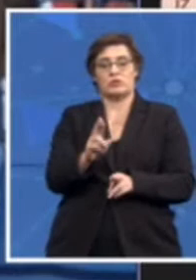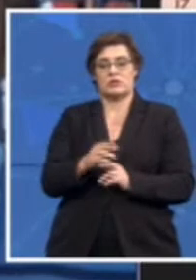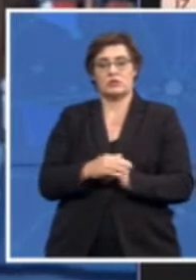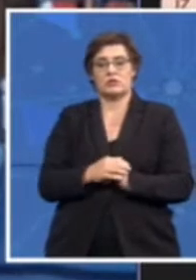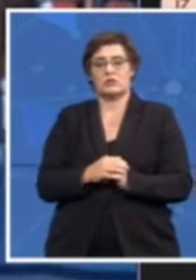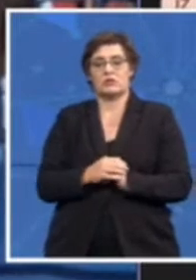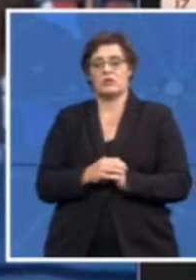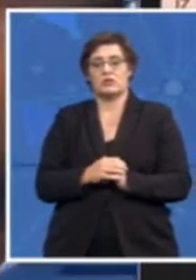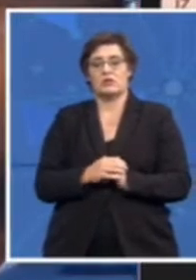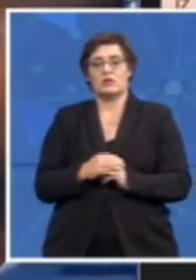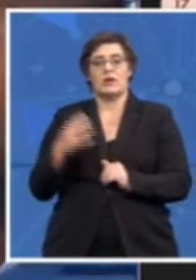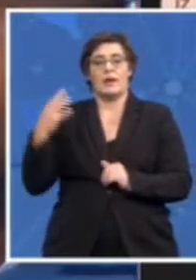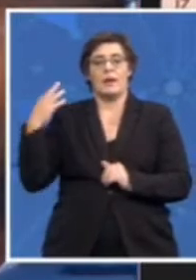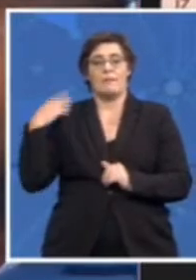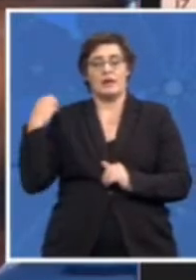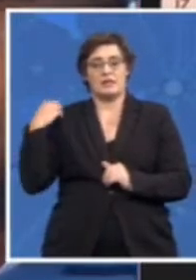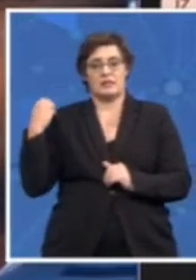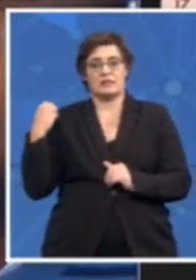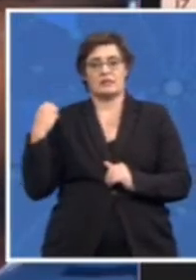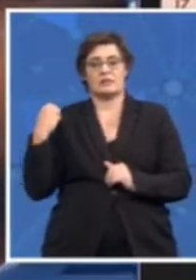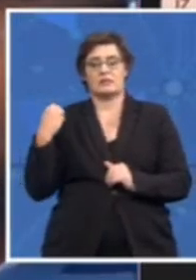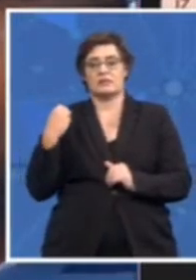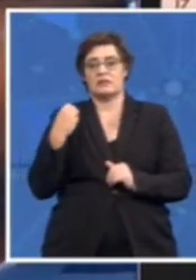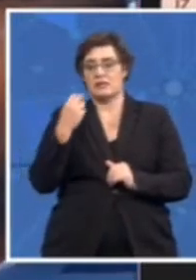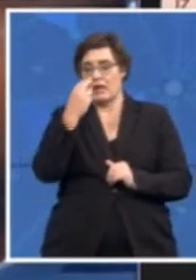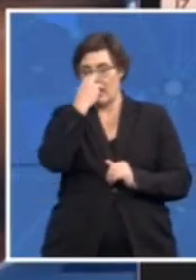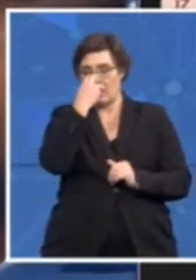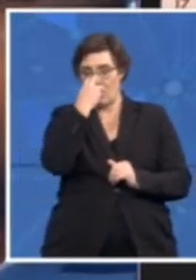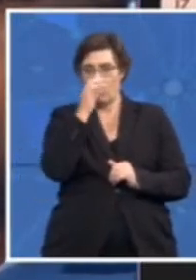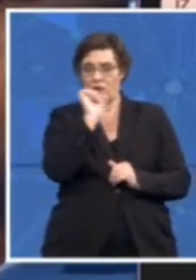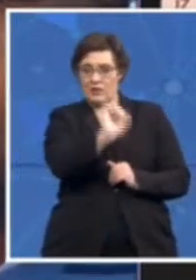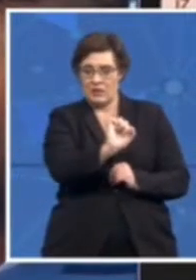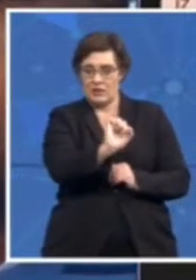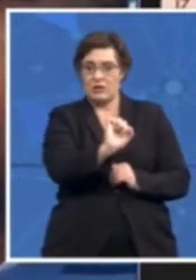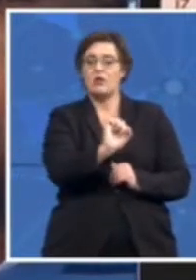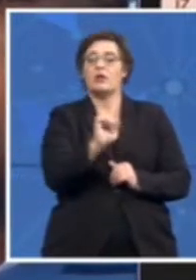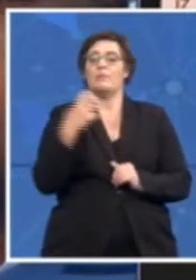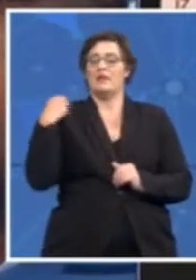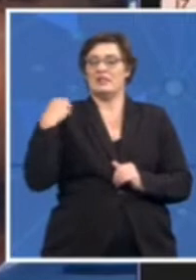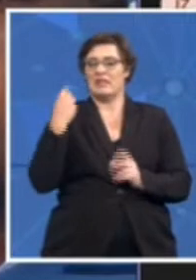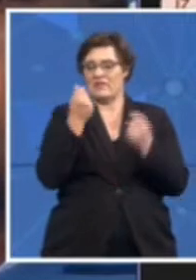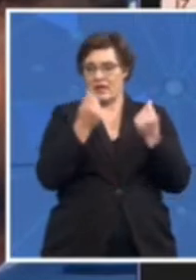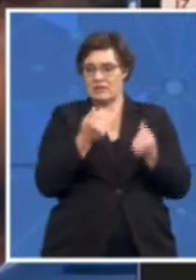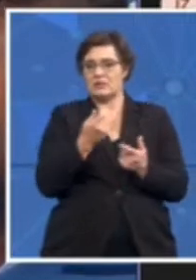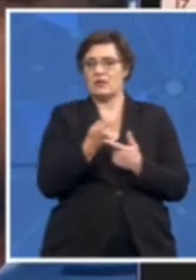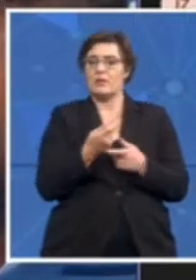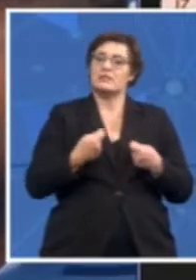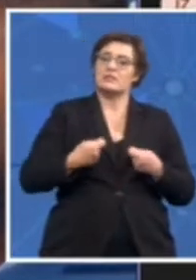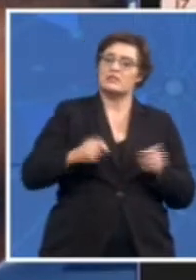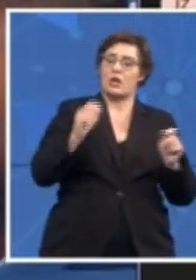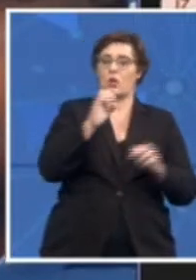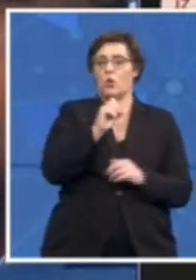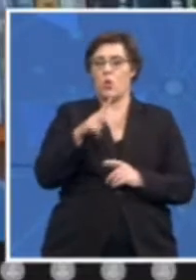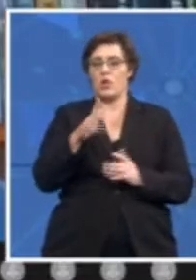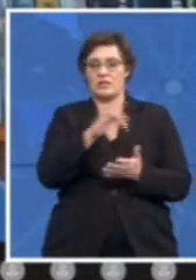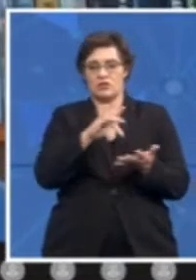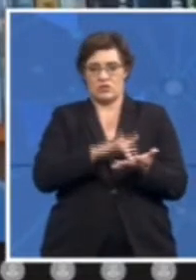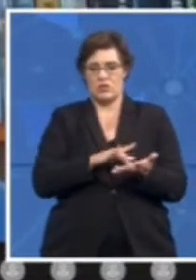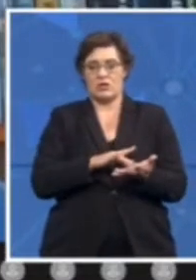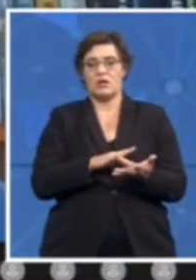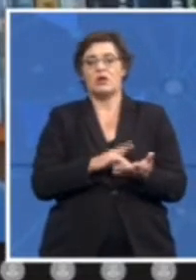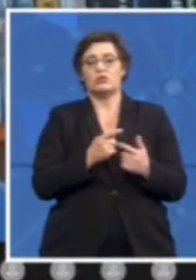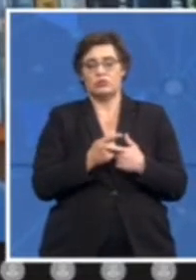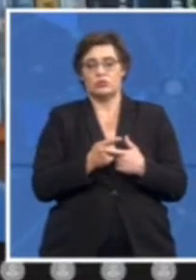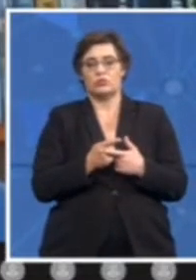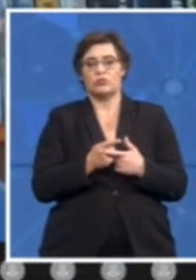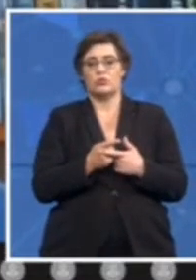Godongwana's suggestion that Eskom should sell coal power stations to help address your legacy debt? Question number